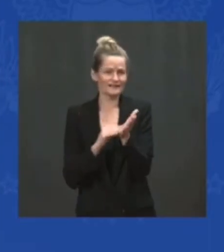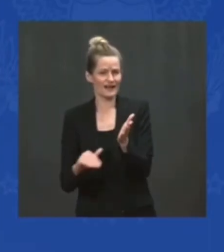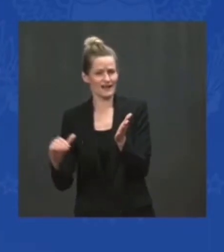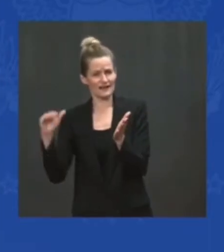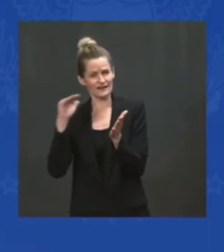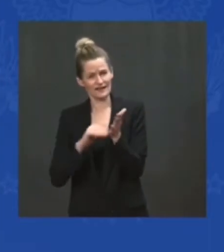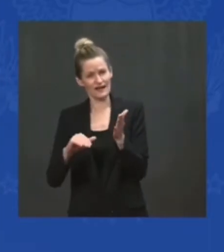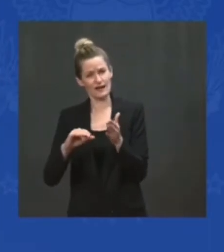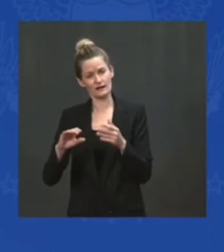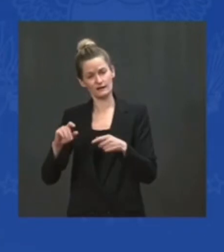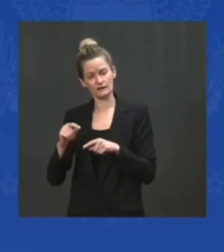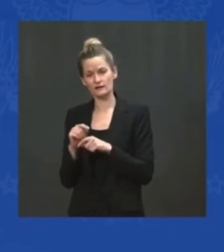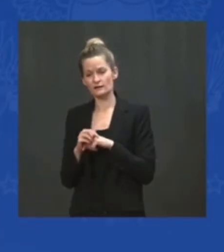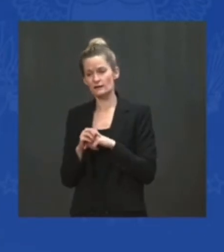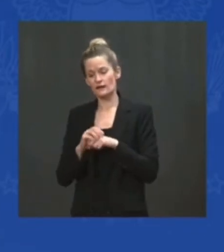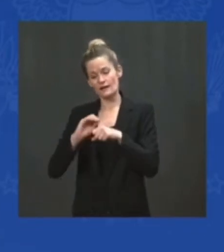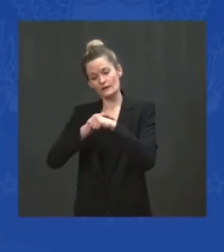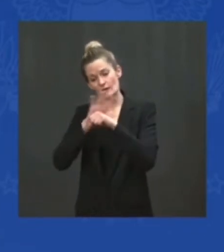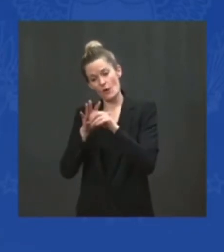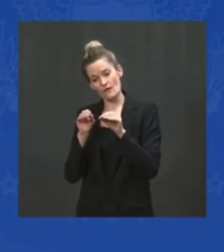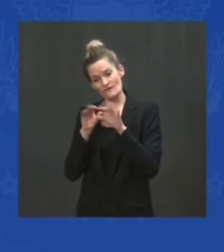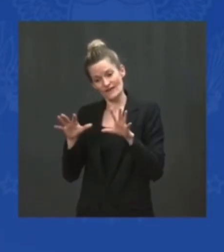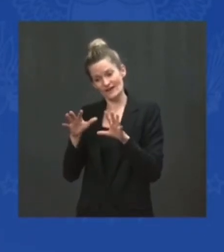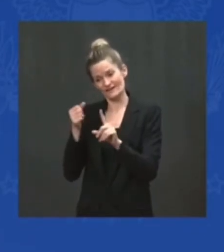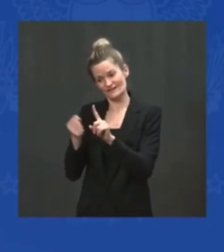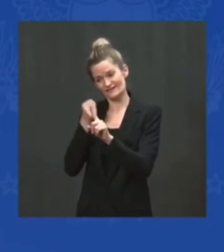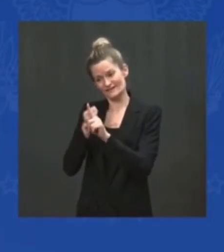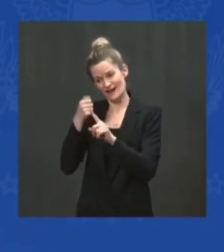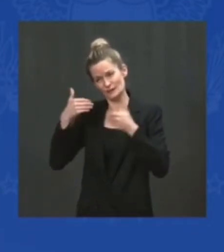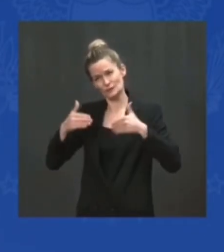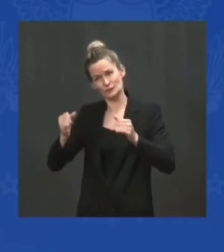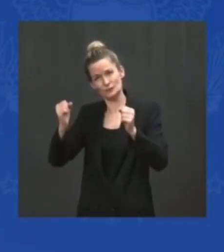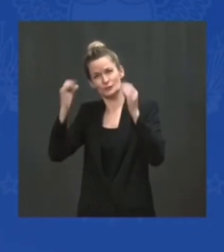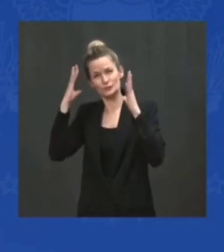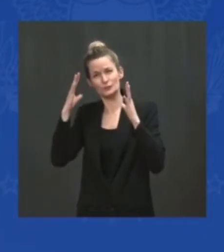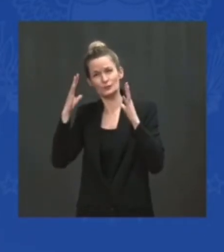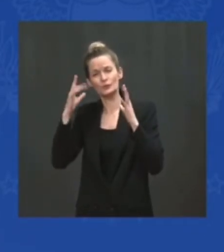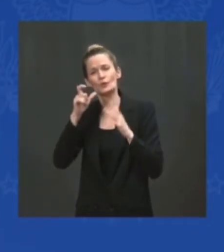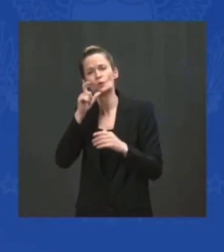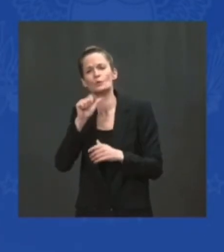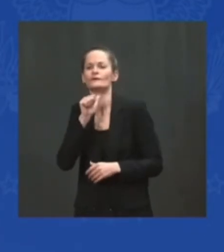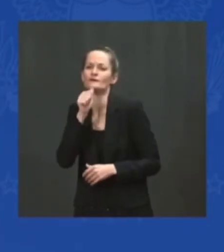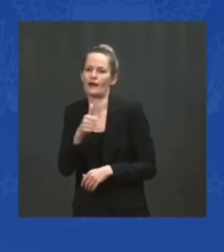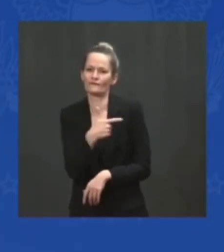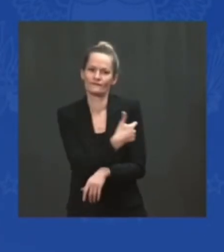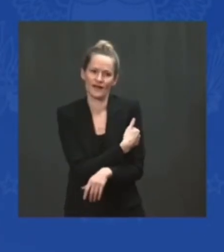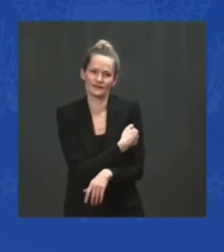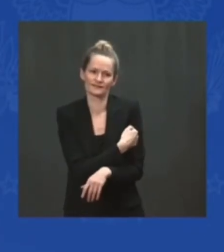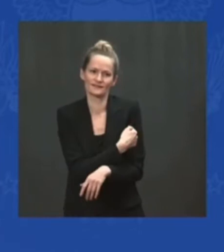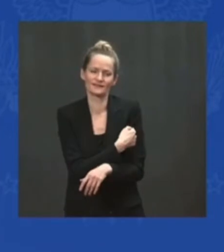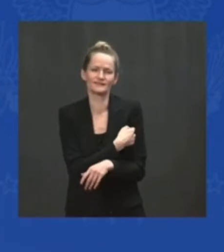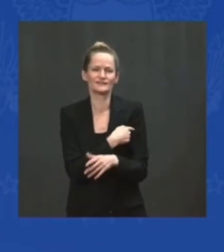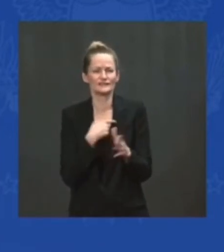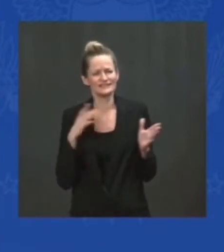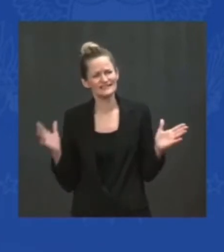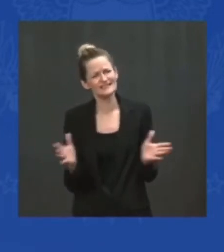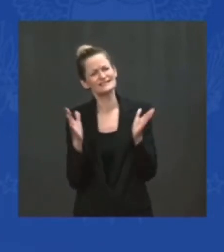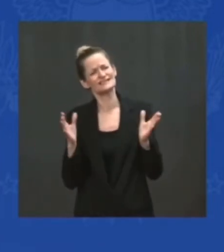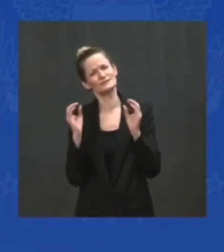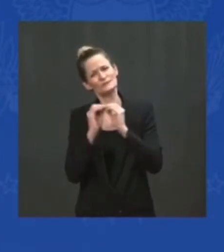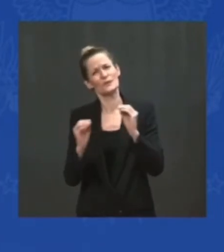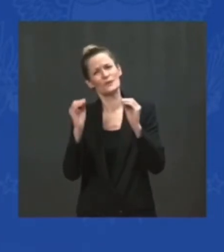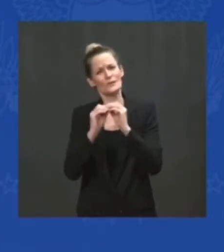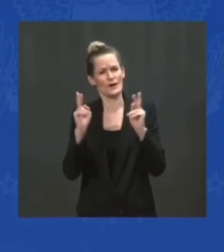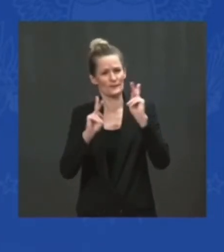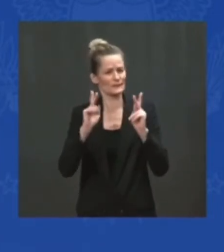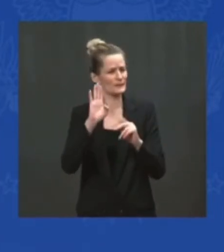So we have to get more people vaccinated. I said, well over, what's the number again? I remind myself,